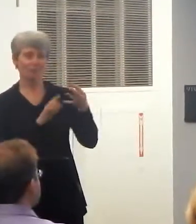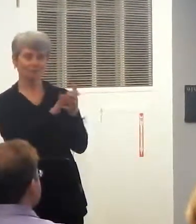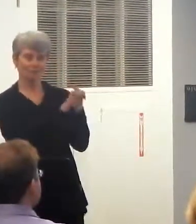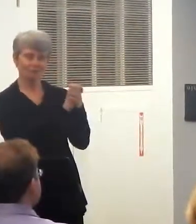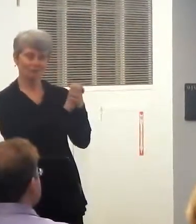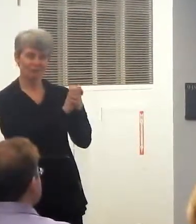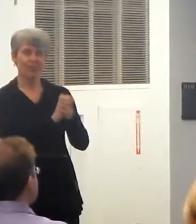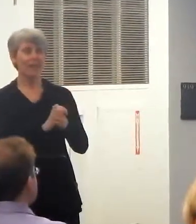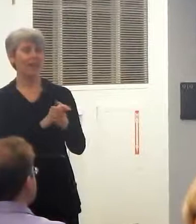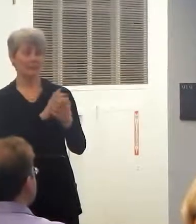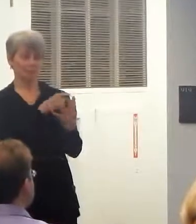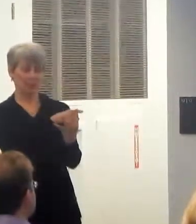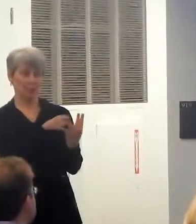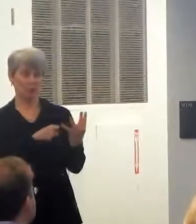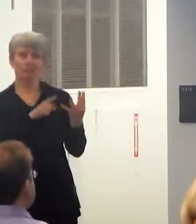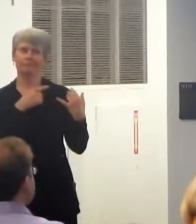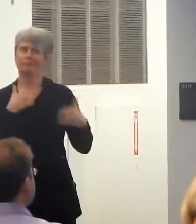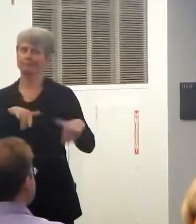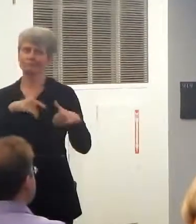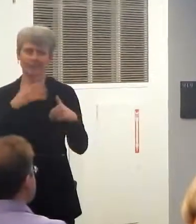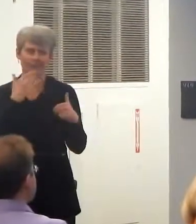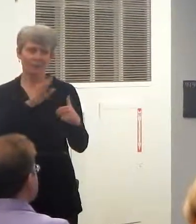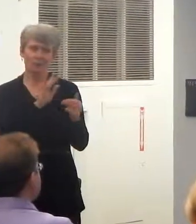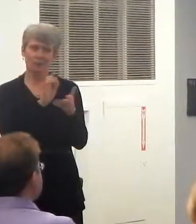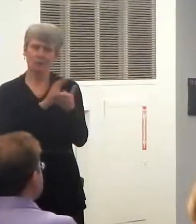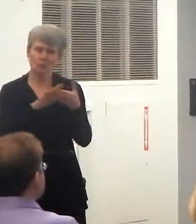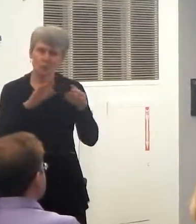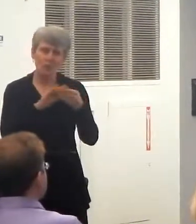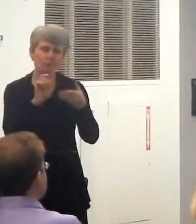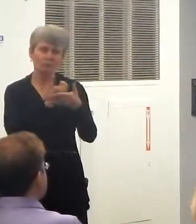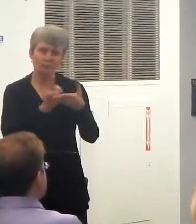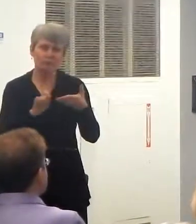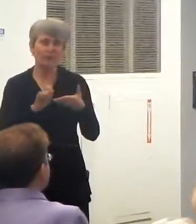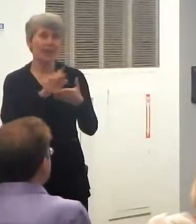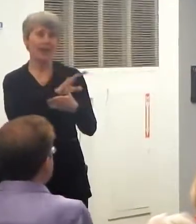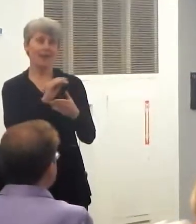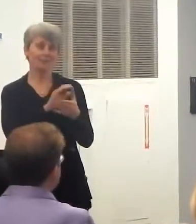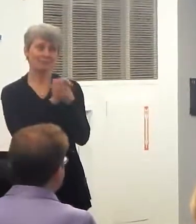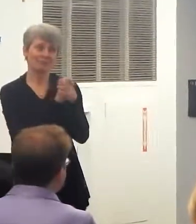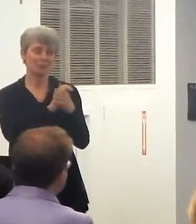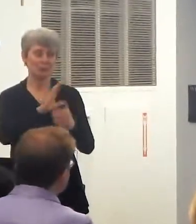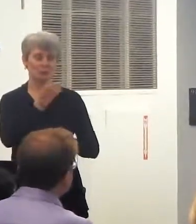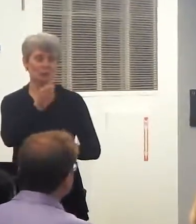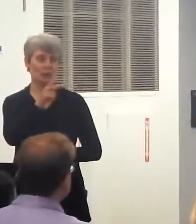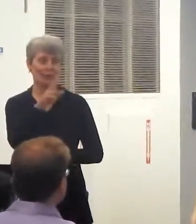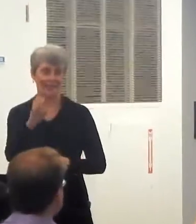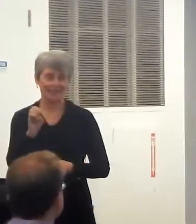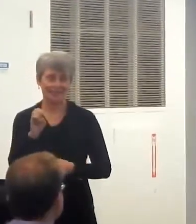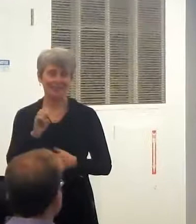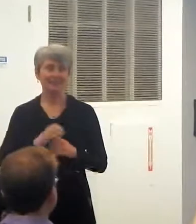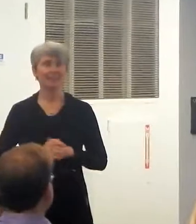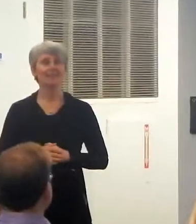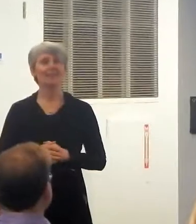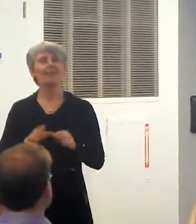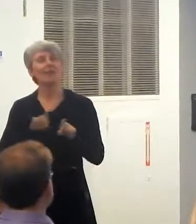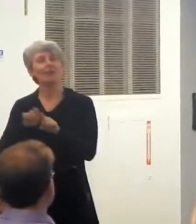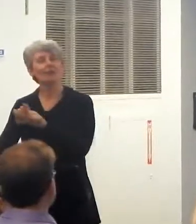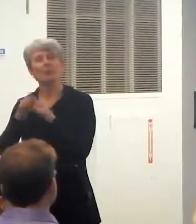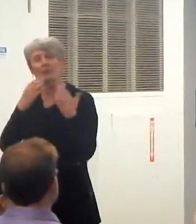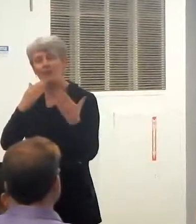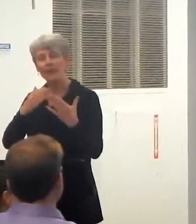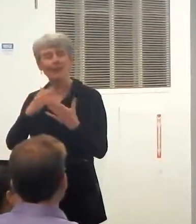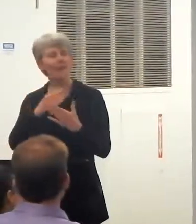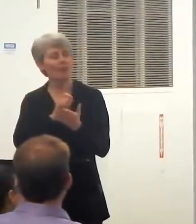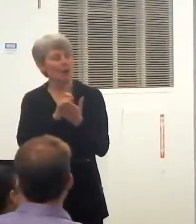Each of you for your extraordinary contributions to Vancouver, and of course, congratulations to Chelene. We'd like to also offer our appreciation to the